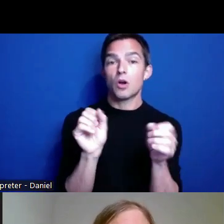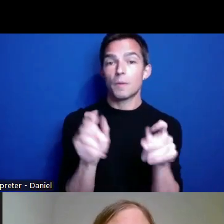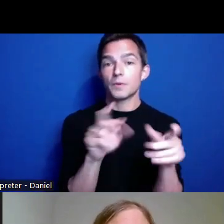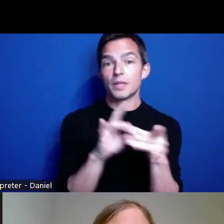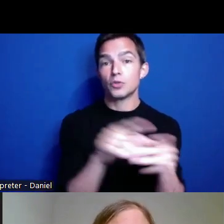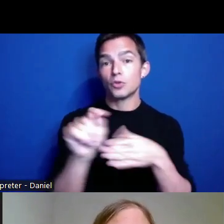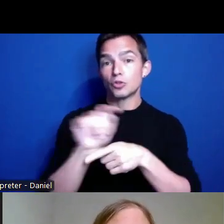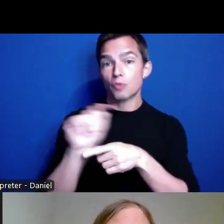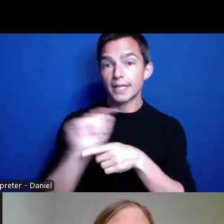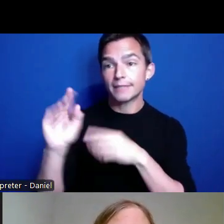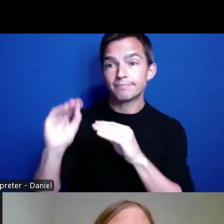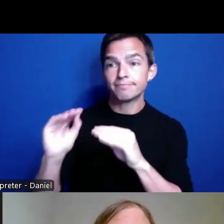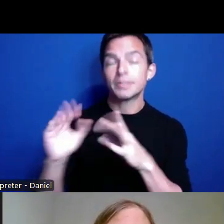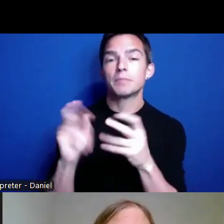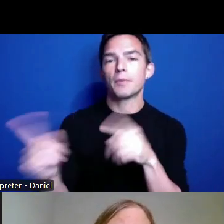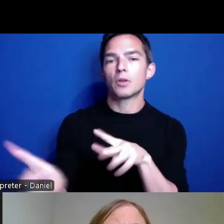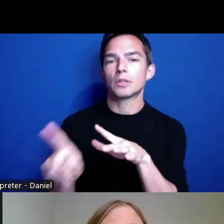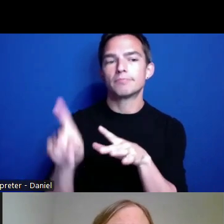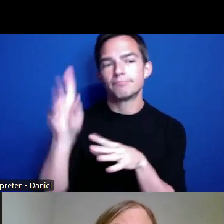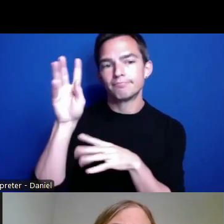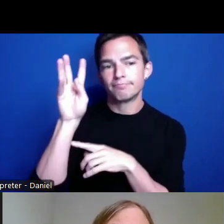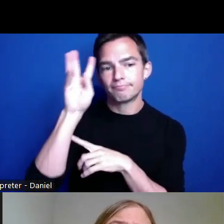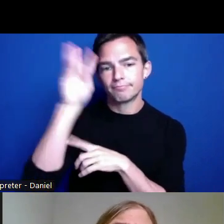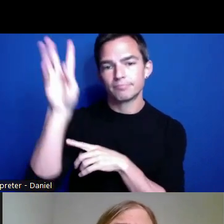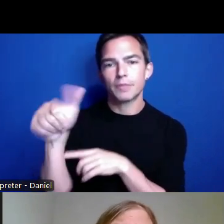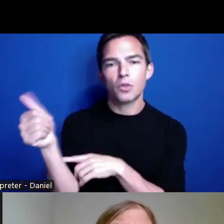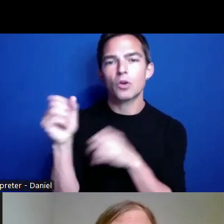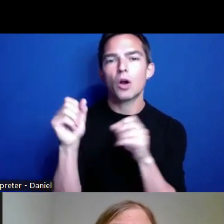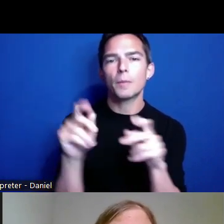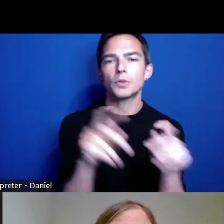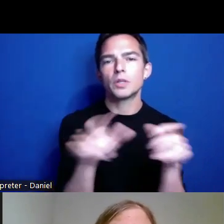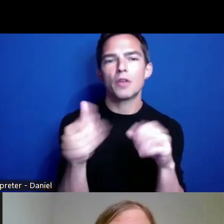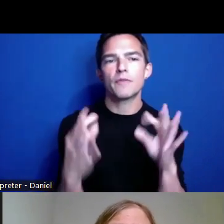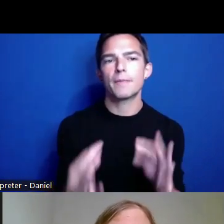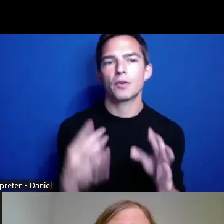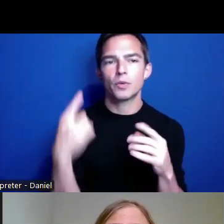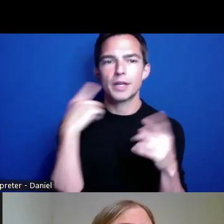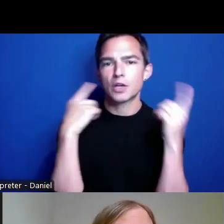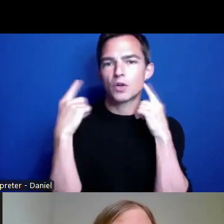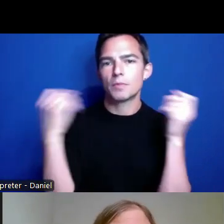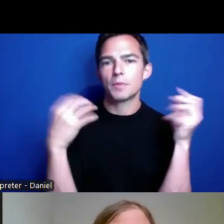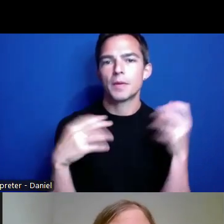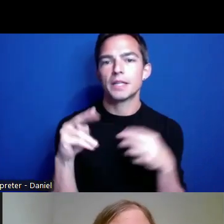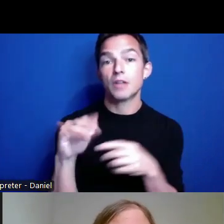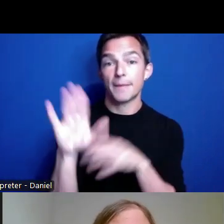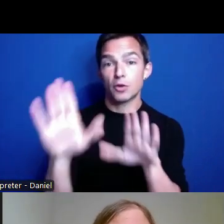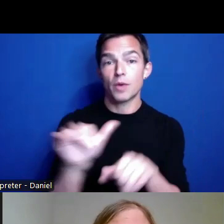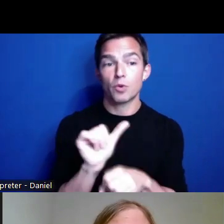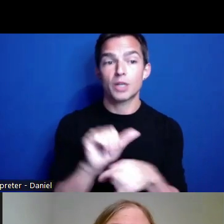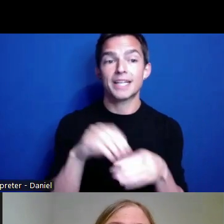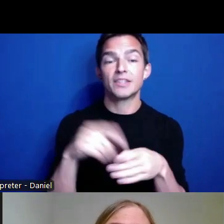on coming up from folks in terms of other opportunities, other feedback that we kept hearing about, that NAMI is doing great work in the training